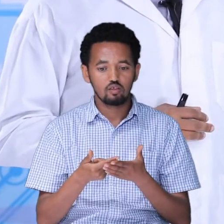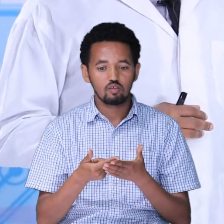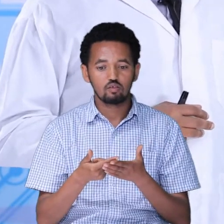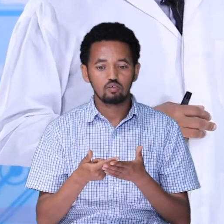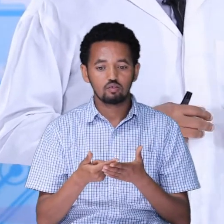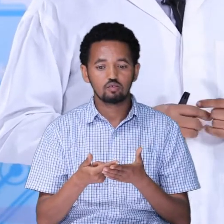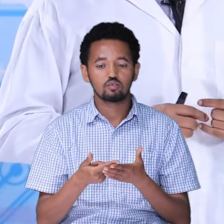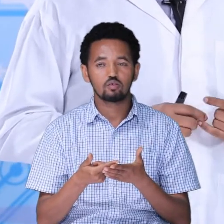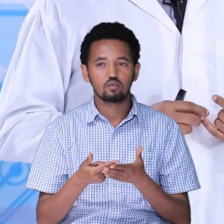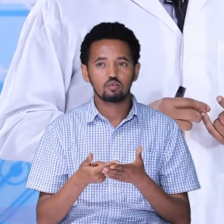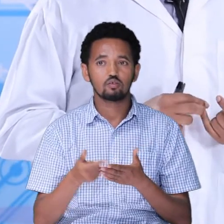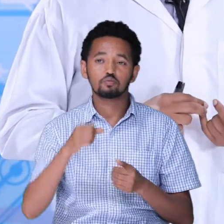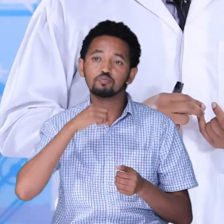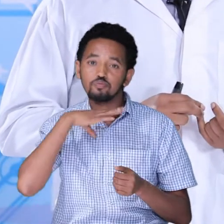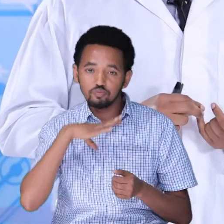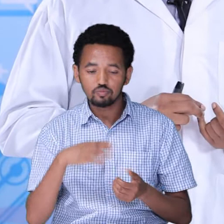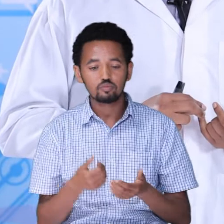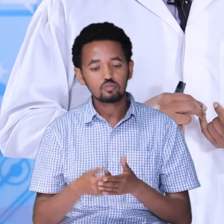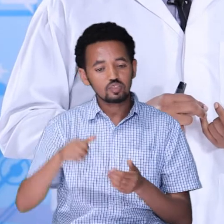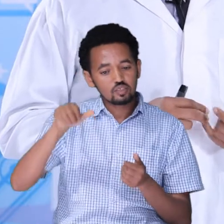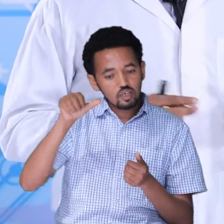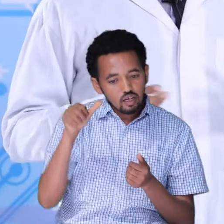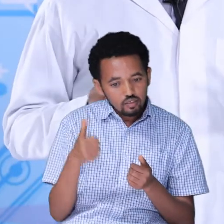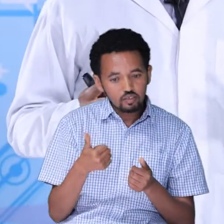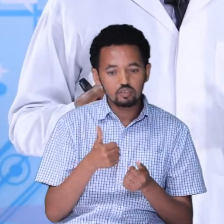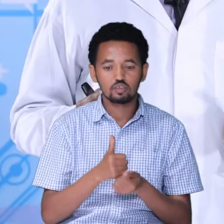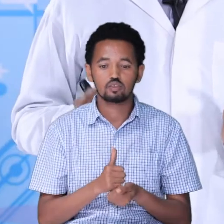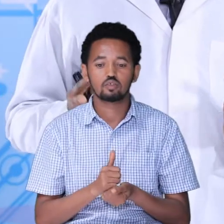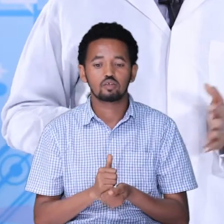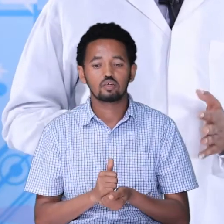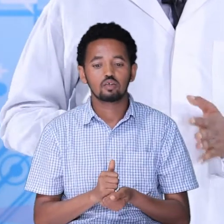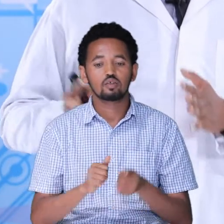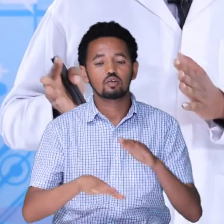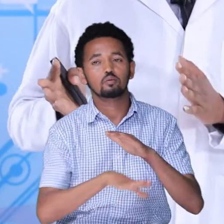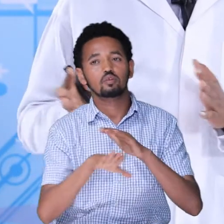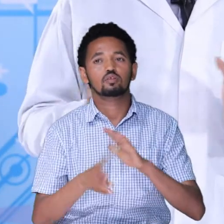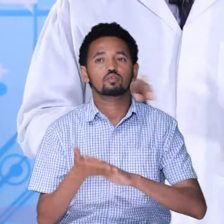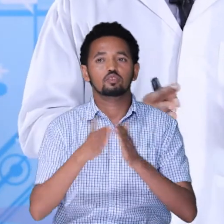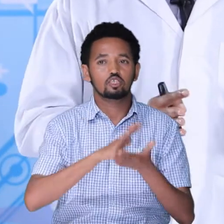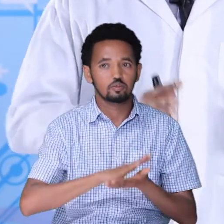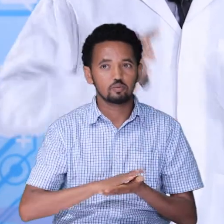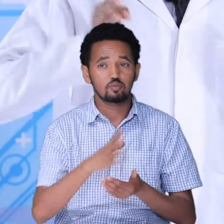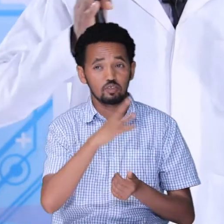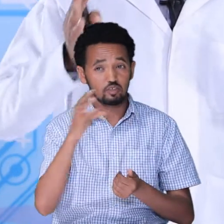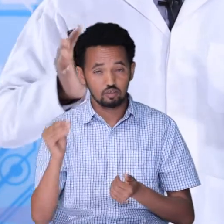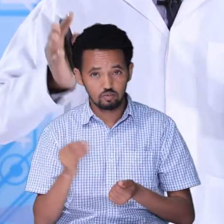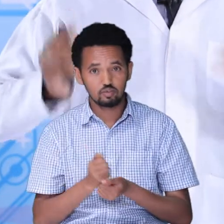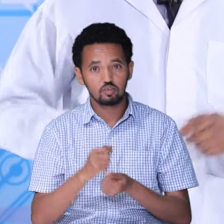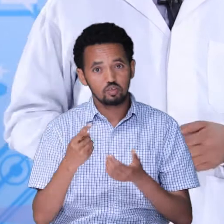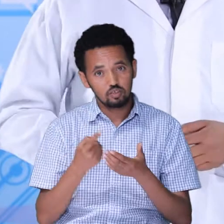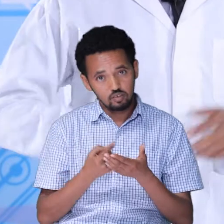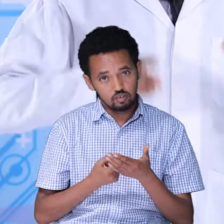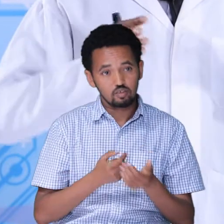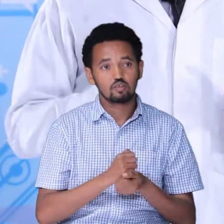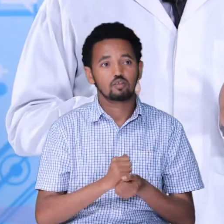countries. The other one, poverty. There are two types of poverty, relative poverty and absolute